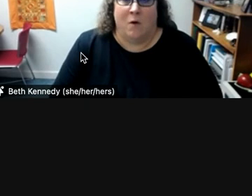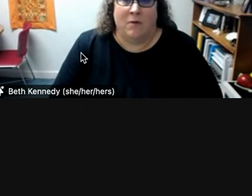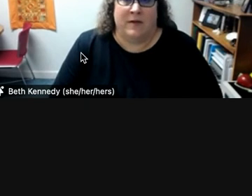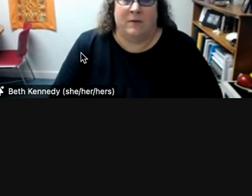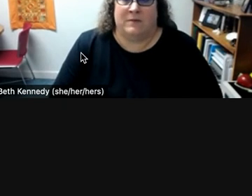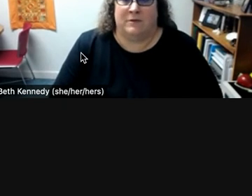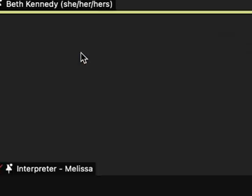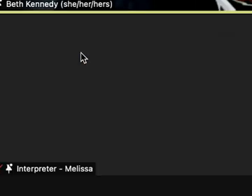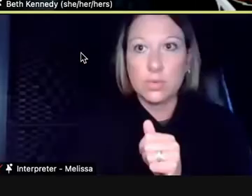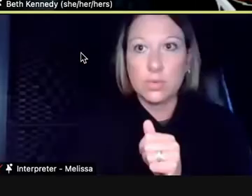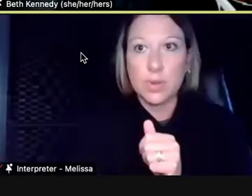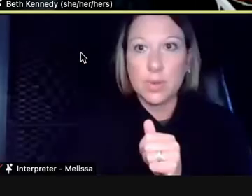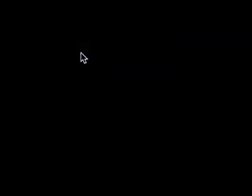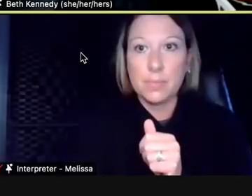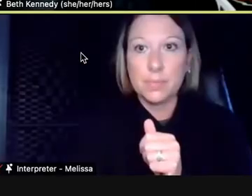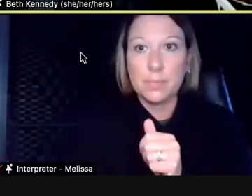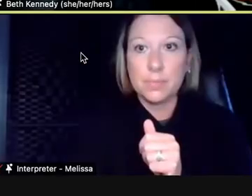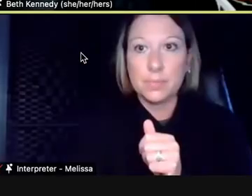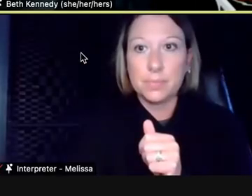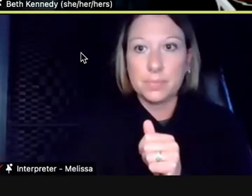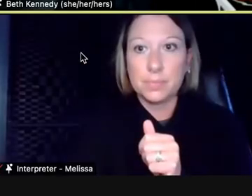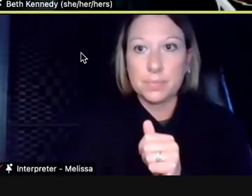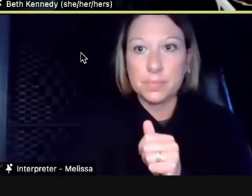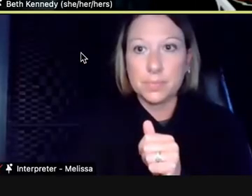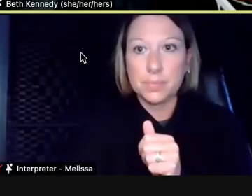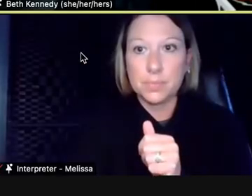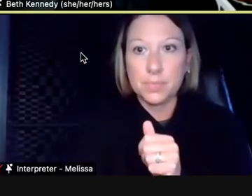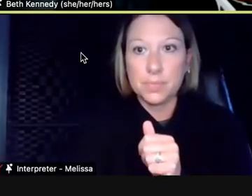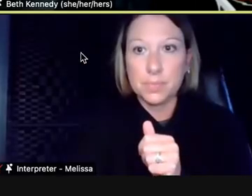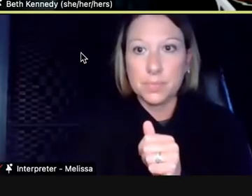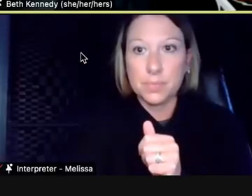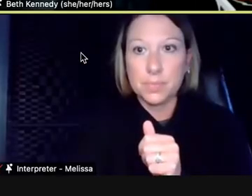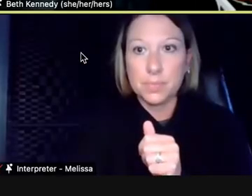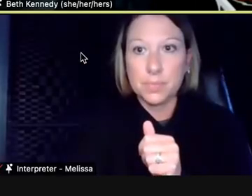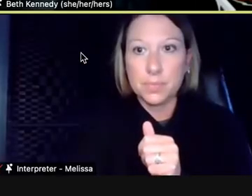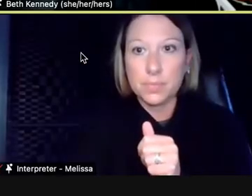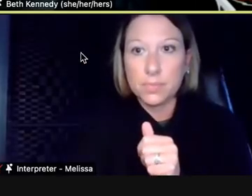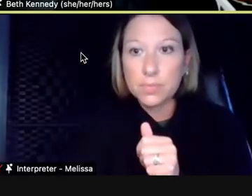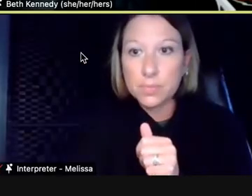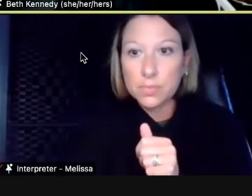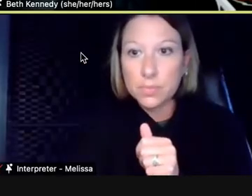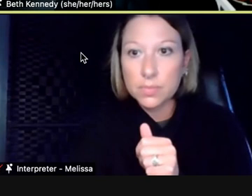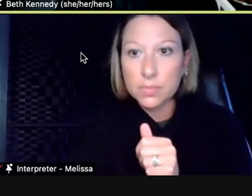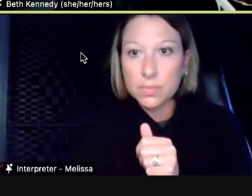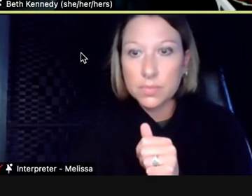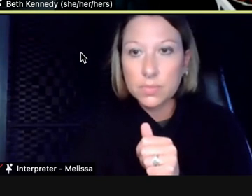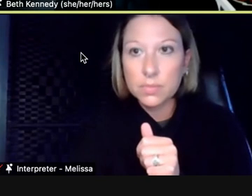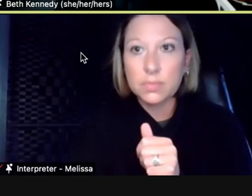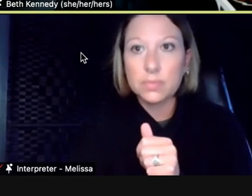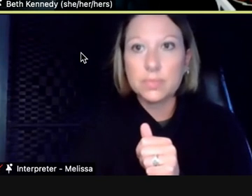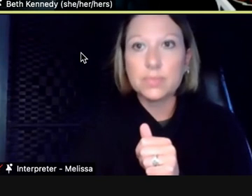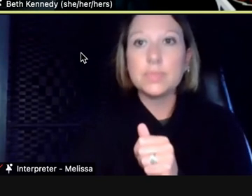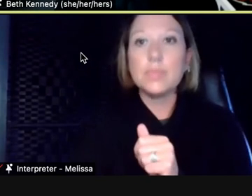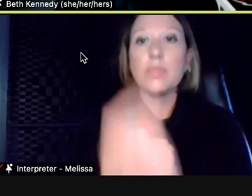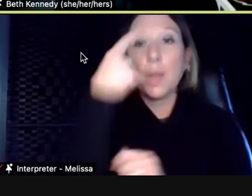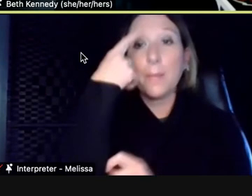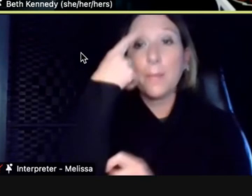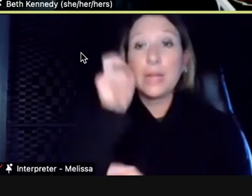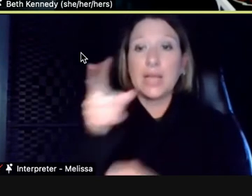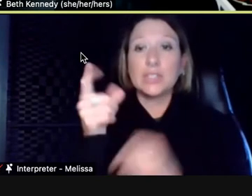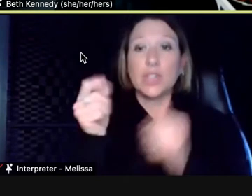the whole thing with the intervener is because they're with the student all day, every day, they really get to know that person,